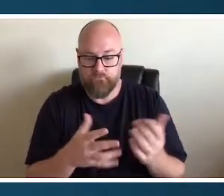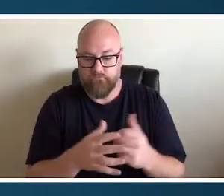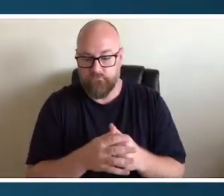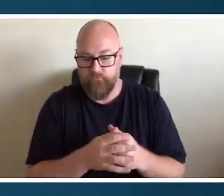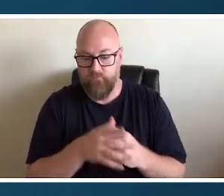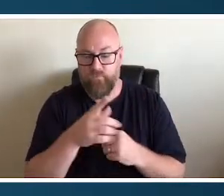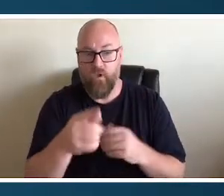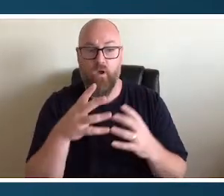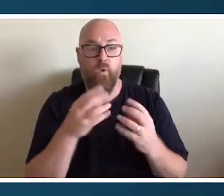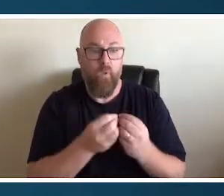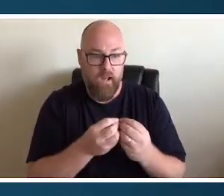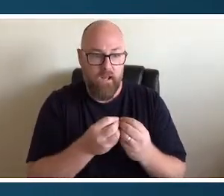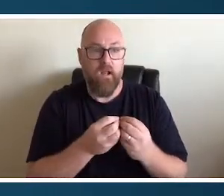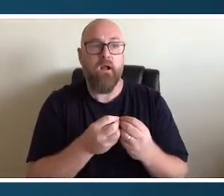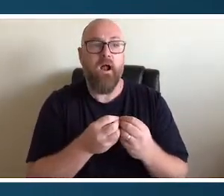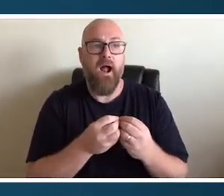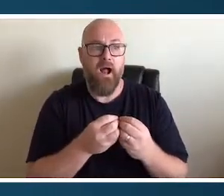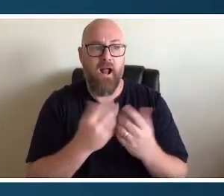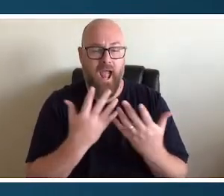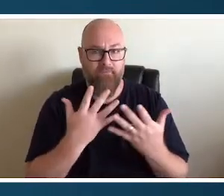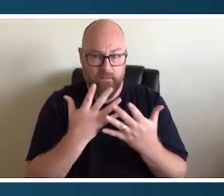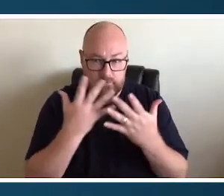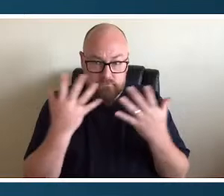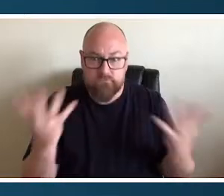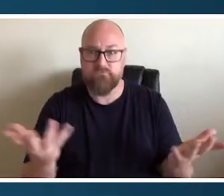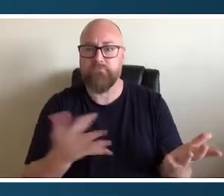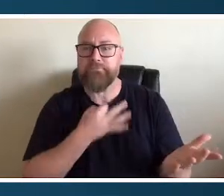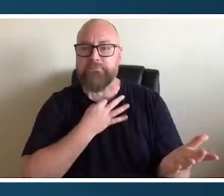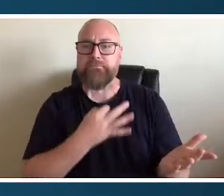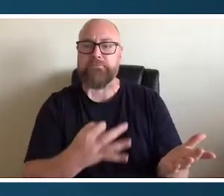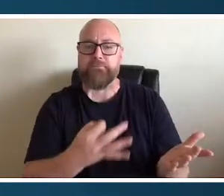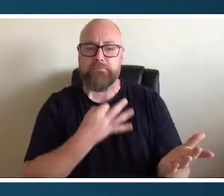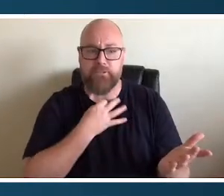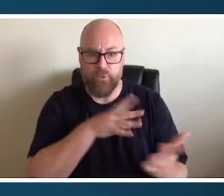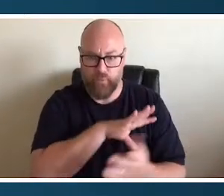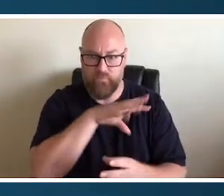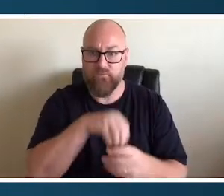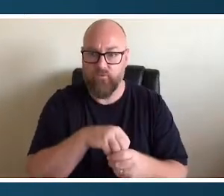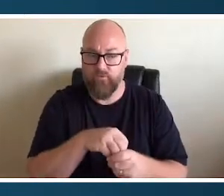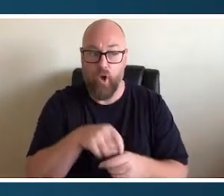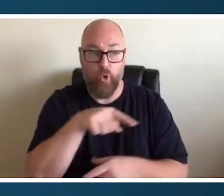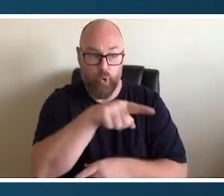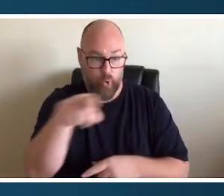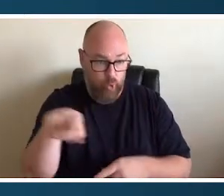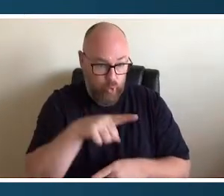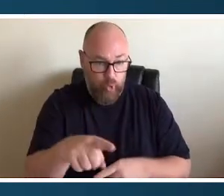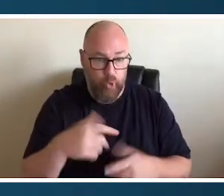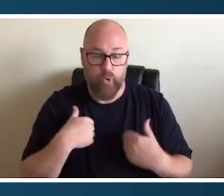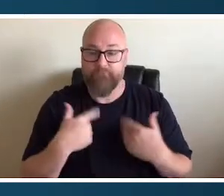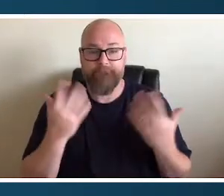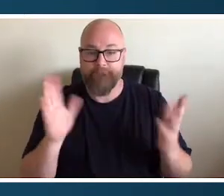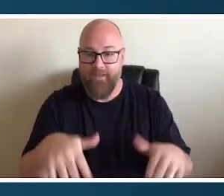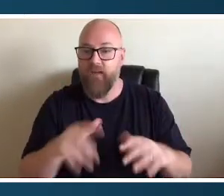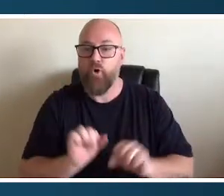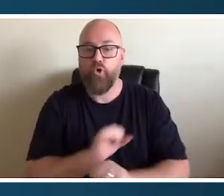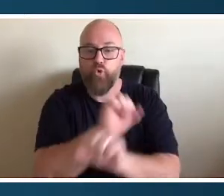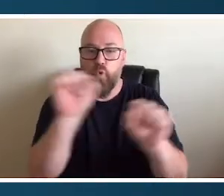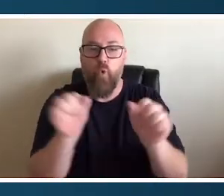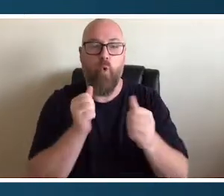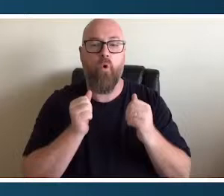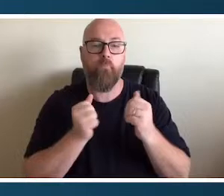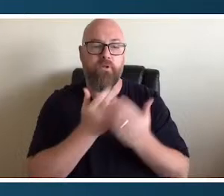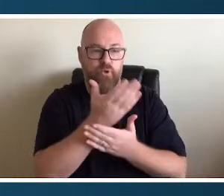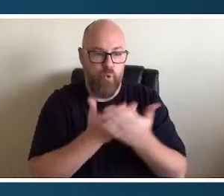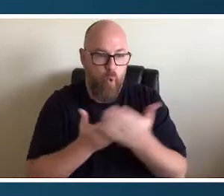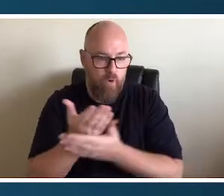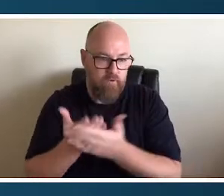communities enduring significant vulnerabilities. Without a doubt, you have your own stories that underscore the